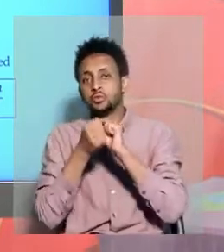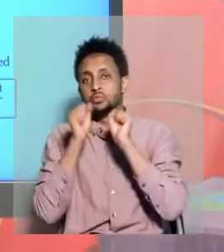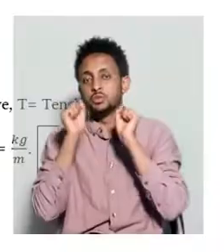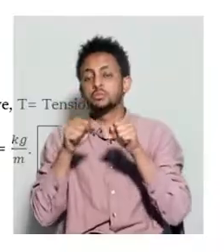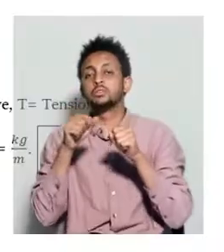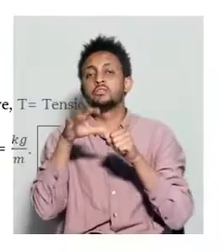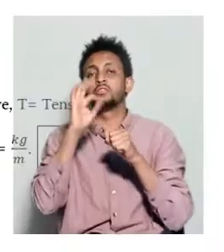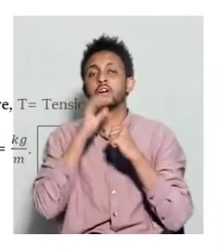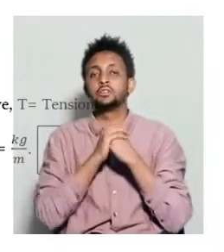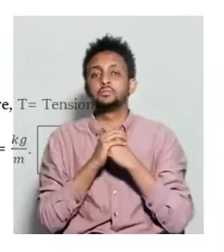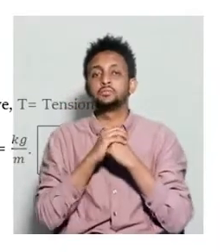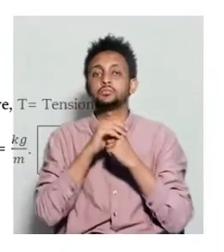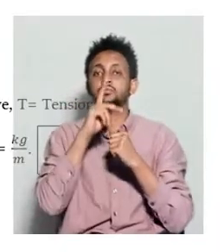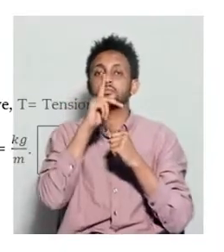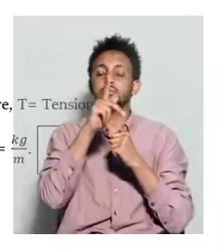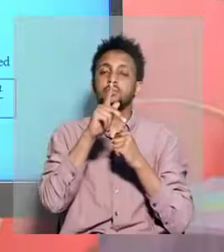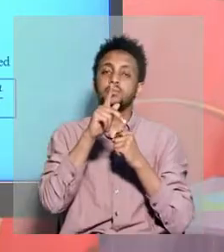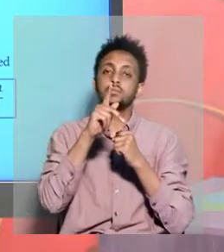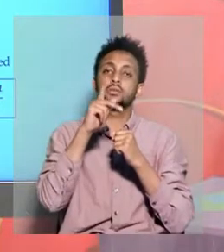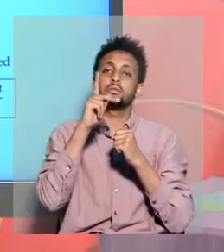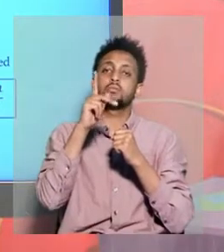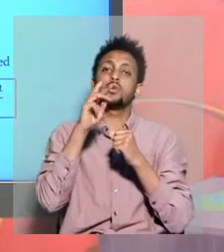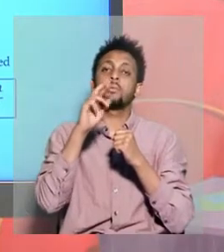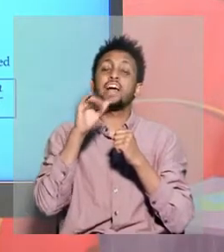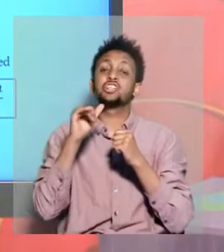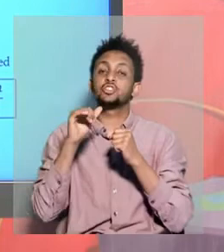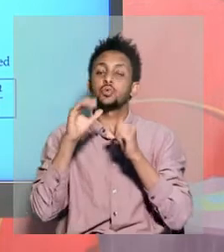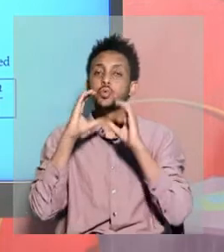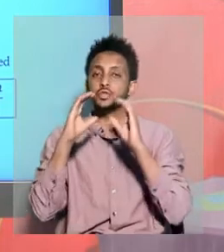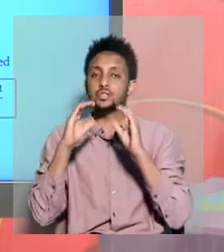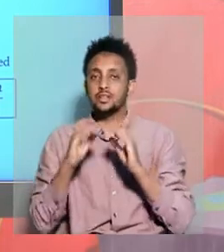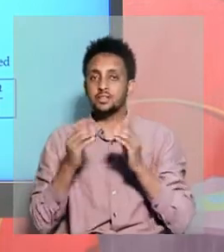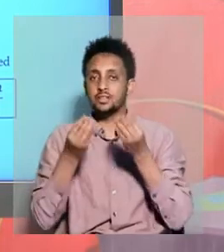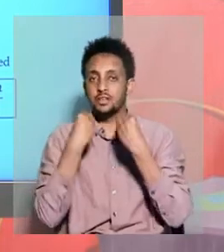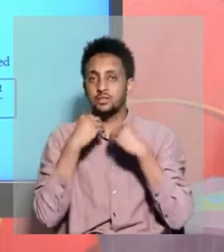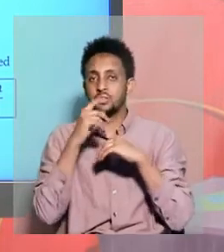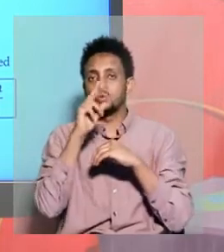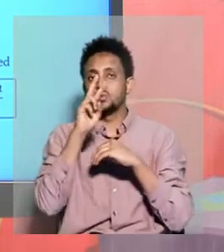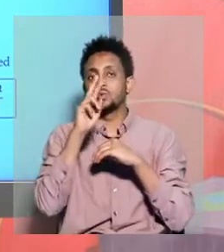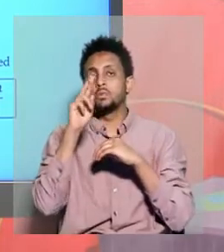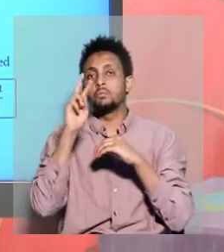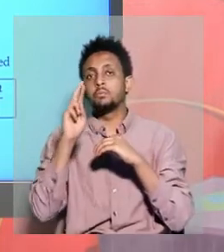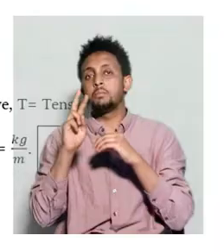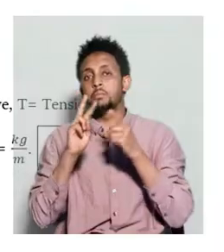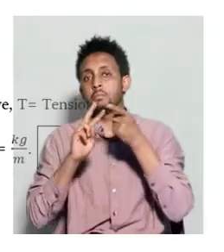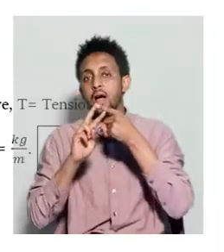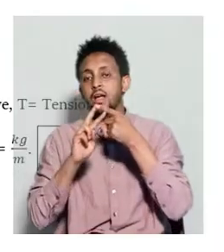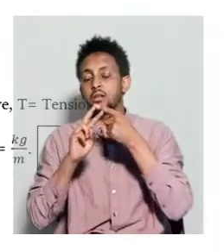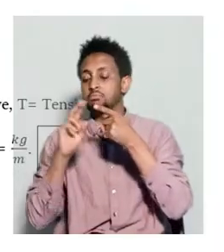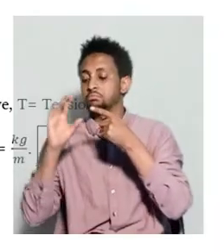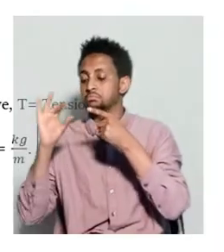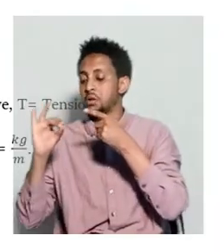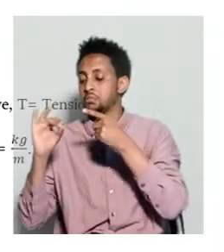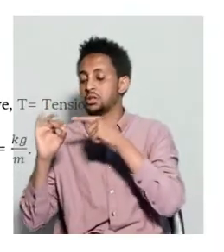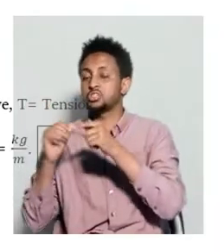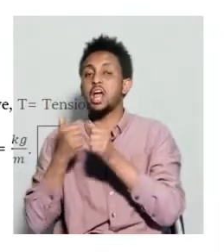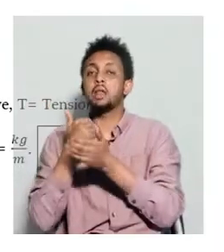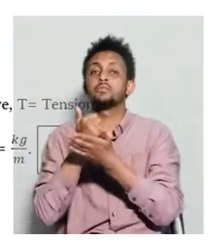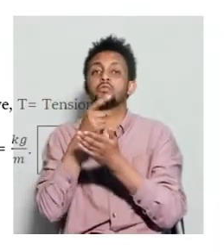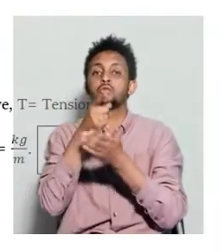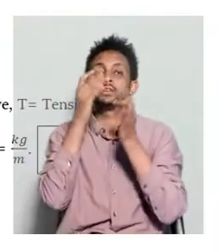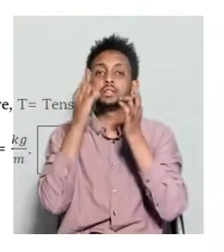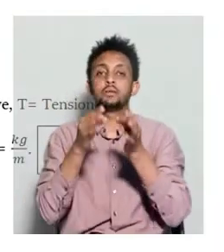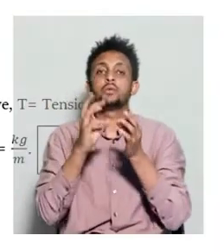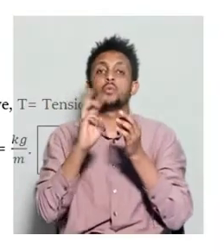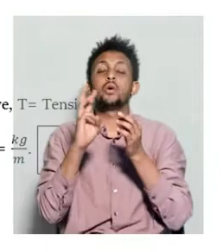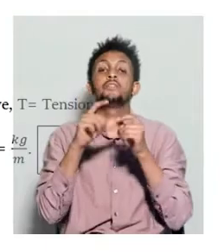use phi. In this case, k is known to be propagation constant, and it's given to be 2 pi over lambda, and it's very helpful to determine